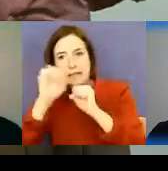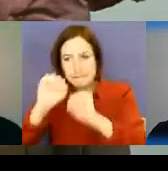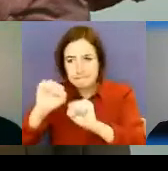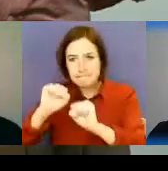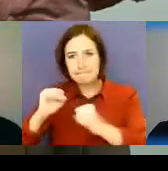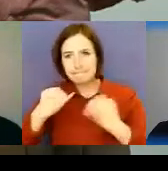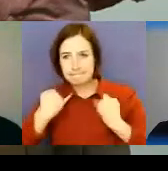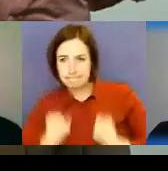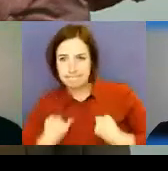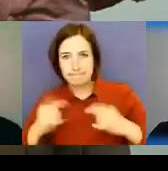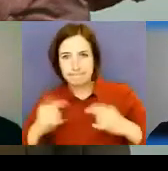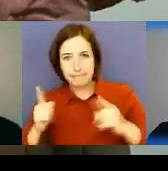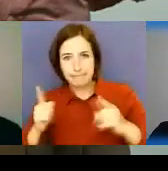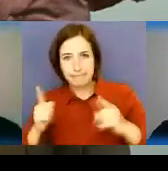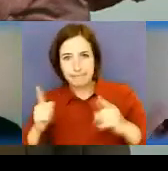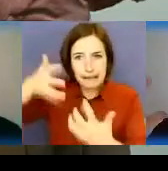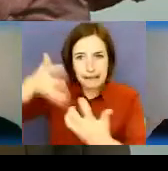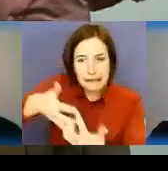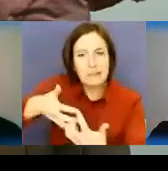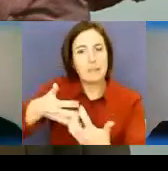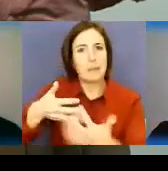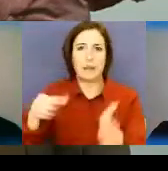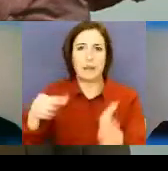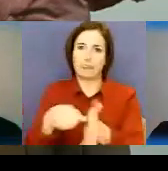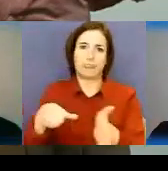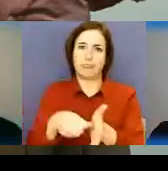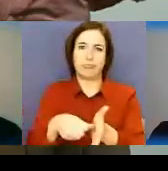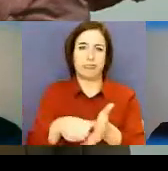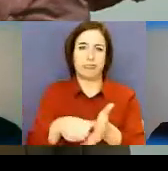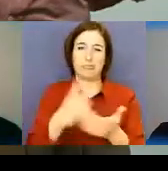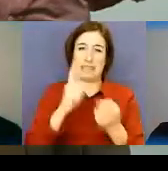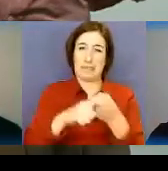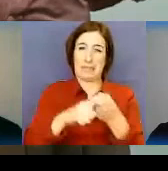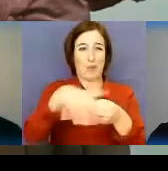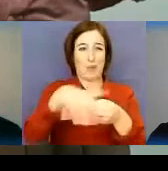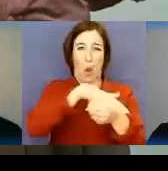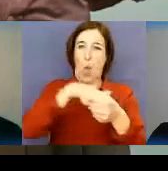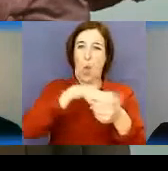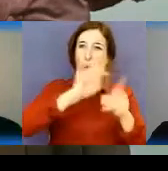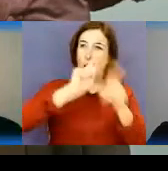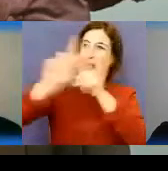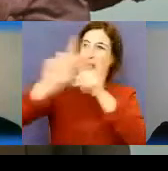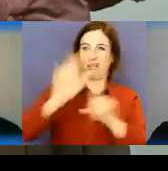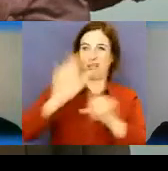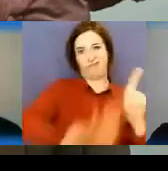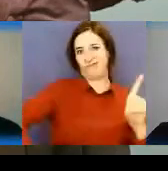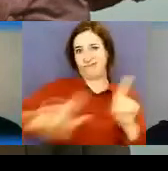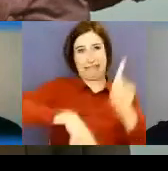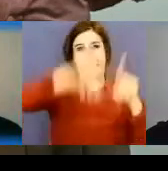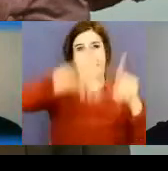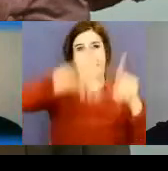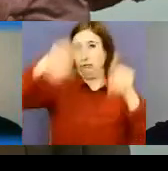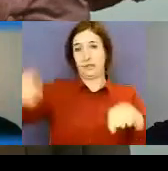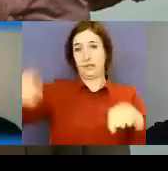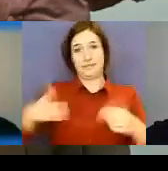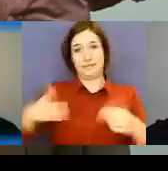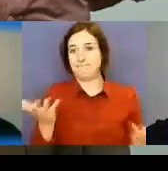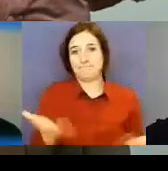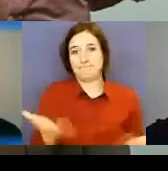not a silver bullet, because I think every local landscape will be different. Yeah. Gail, anything you want to add to